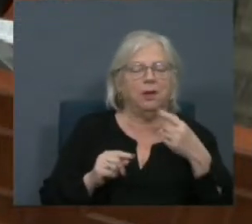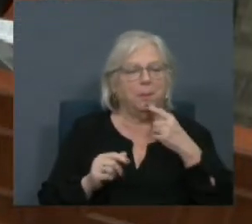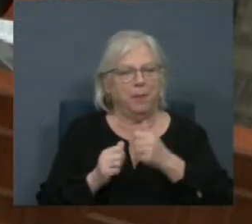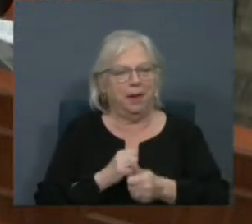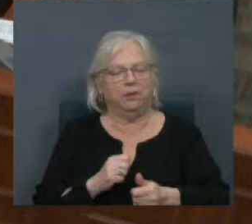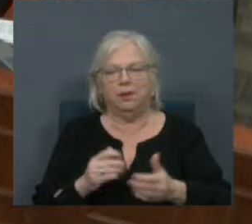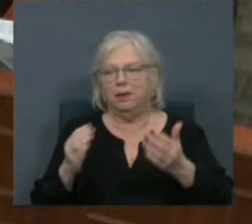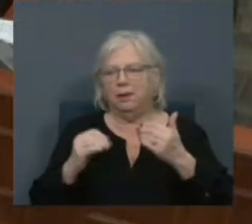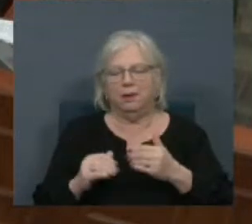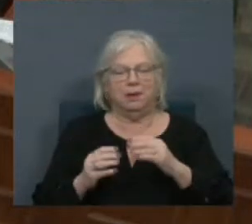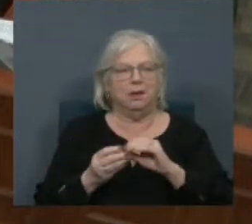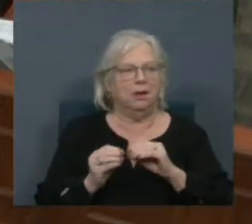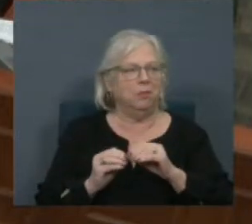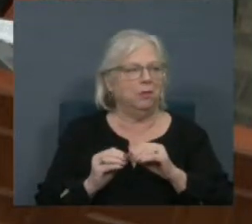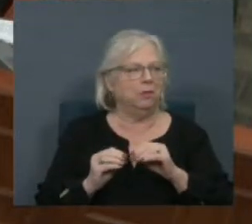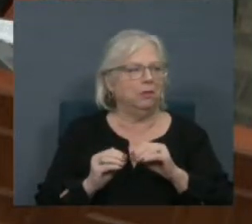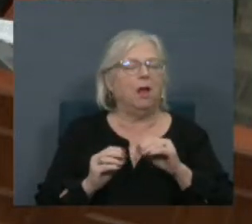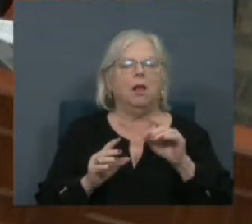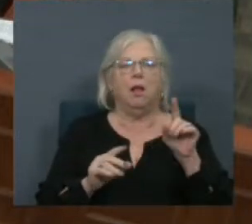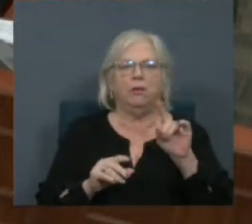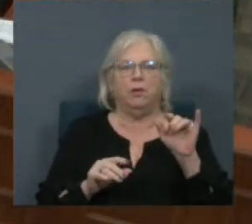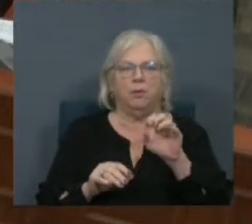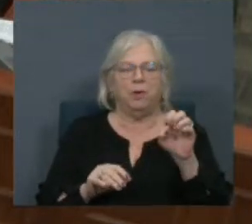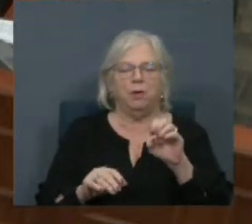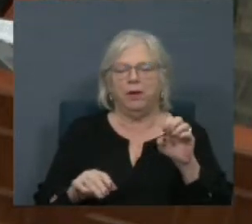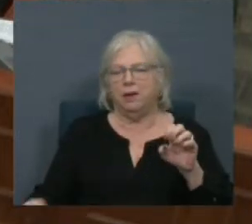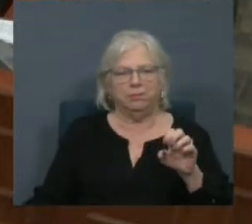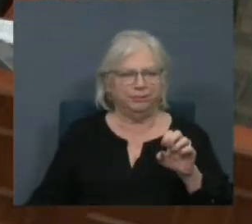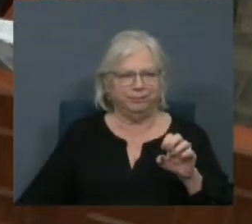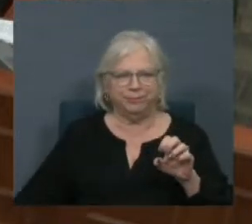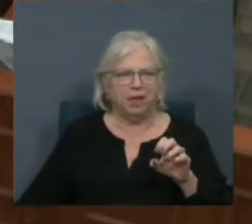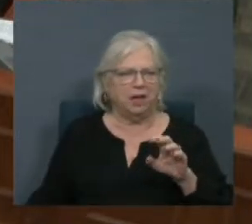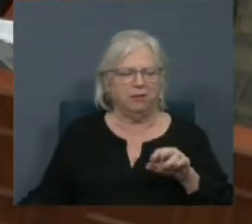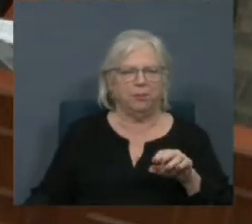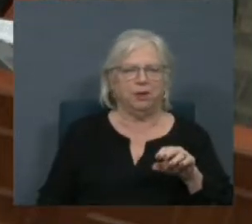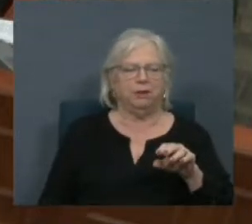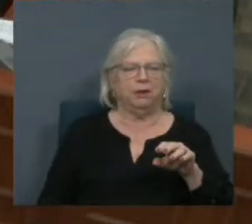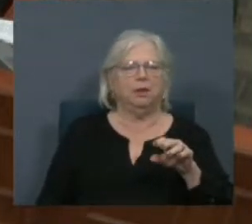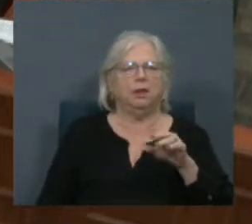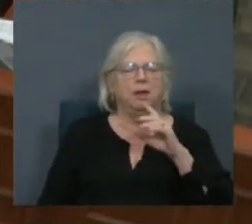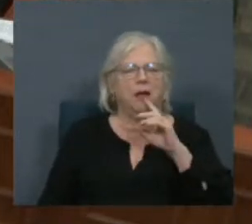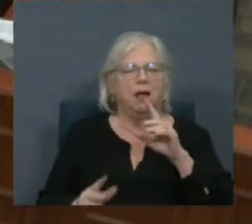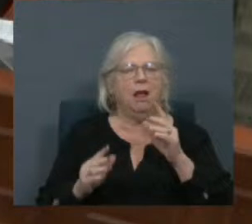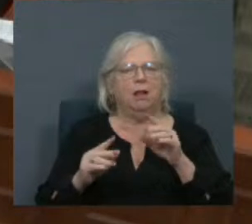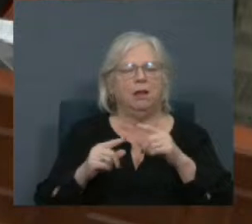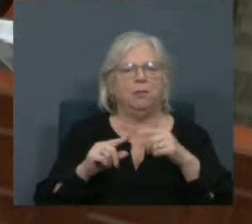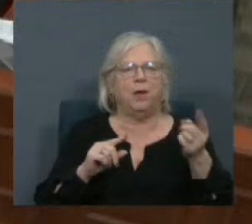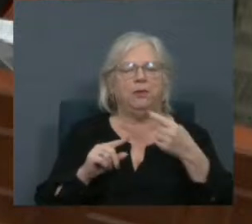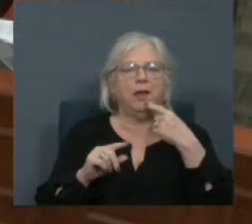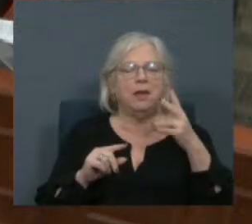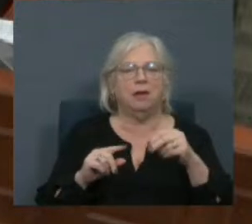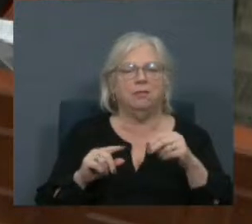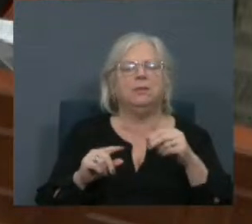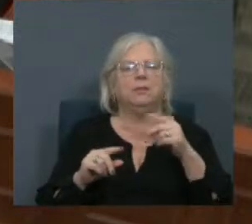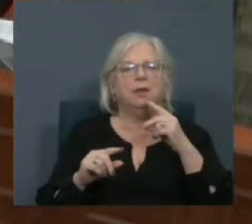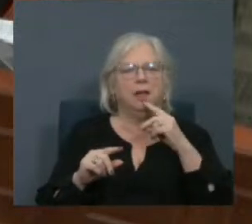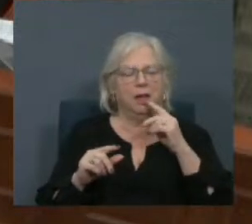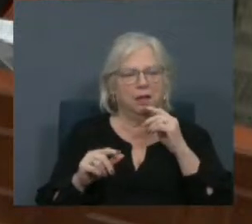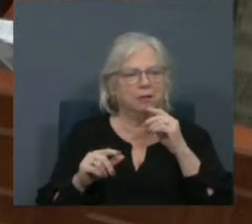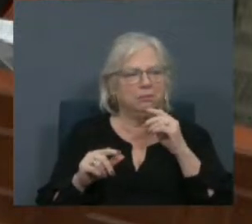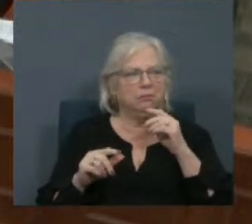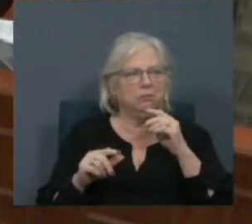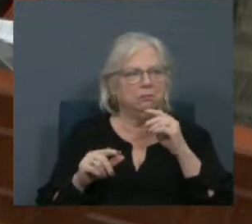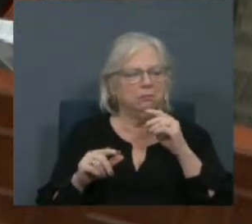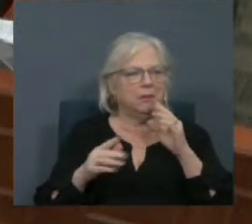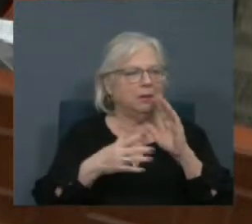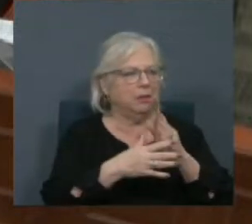would, please read item number 20. There's also emergency clause. All those in favor, please say aye. All those opposed, say nay. Ayes have it. Madam Mayor,